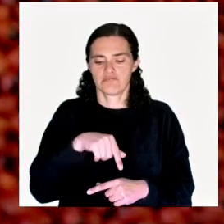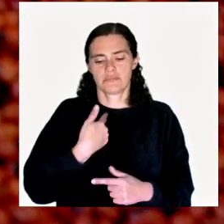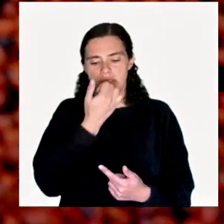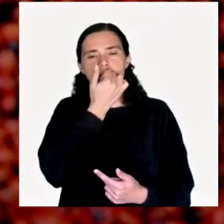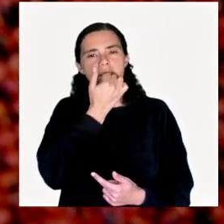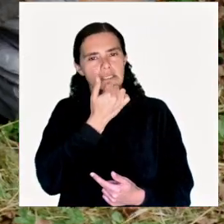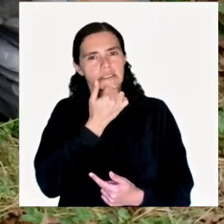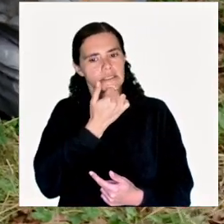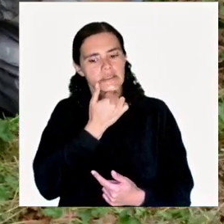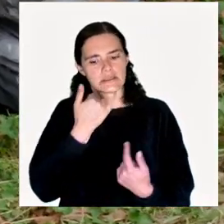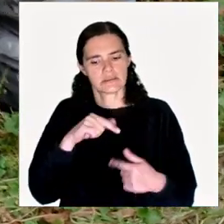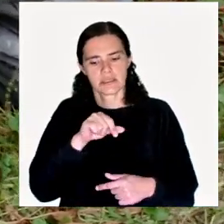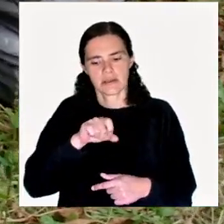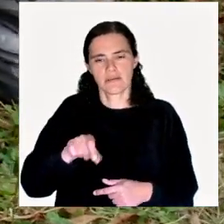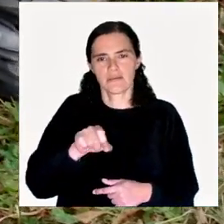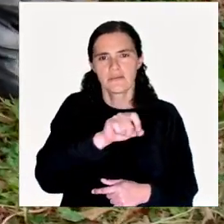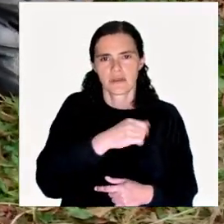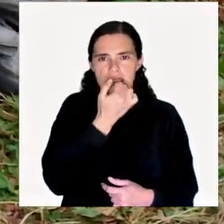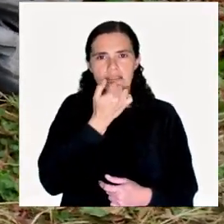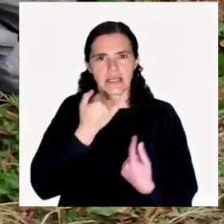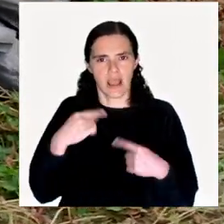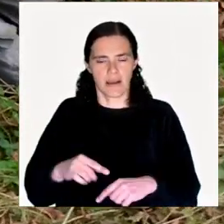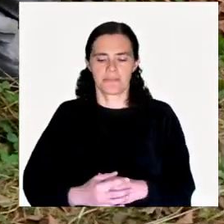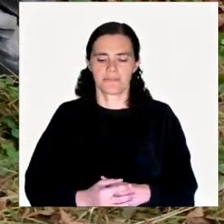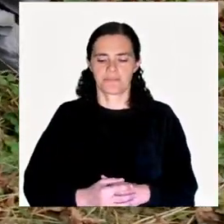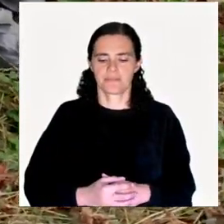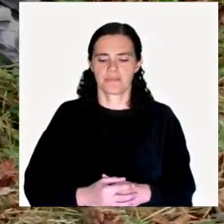possession of these seeds. So